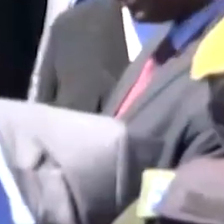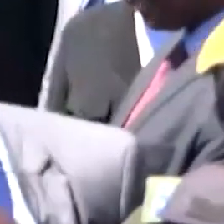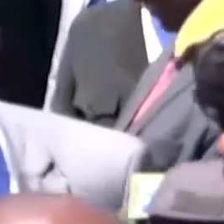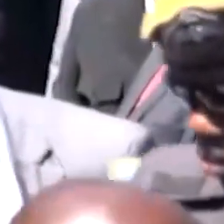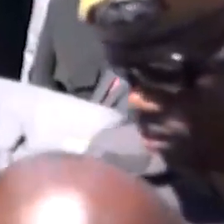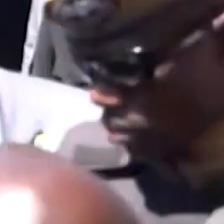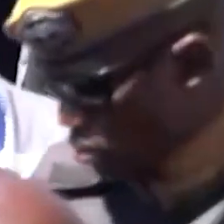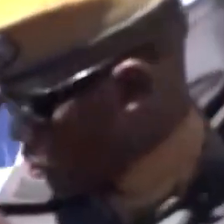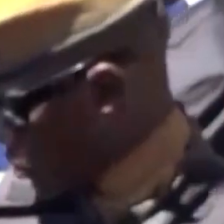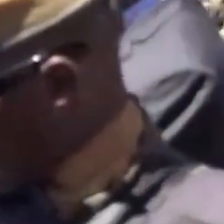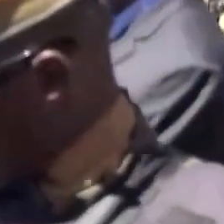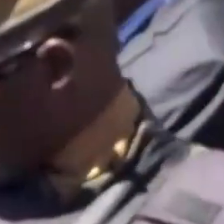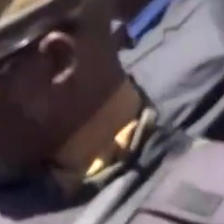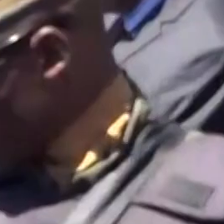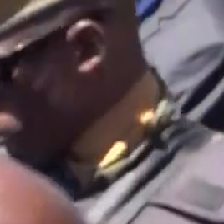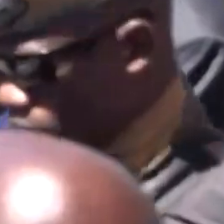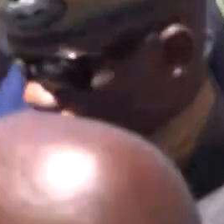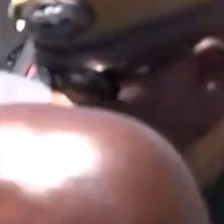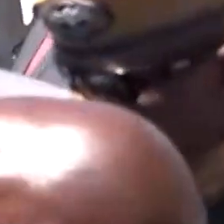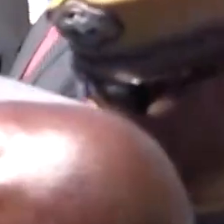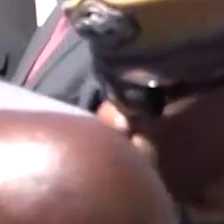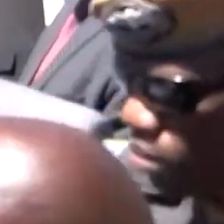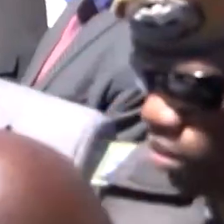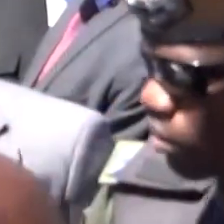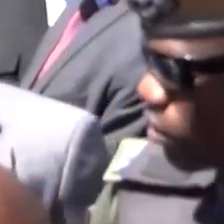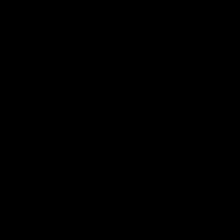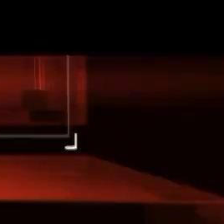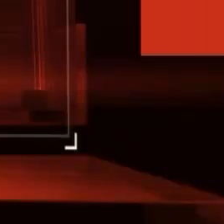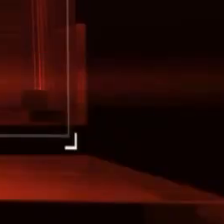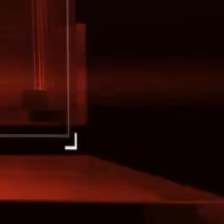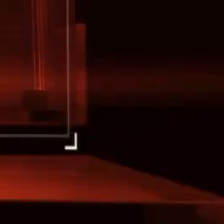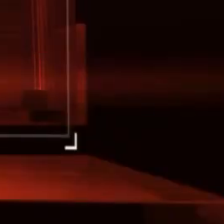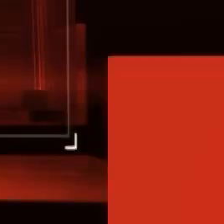Zambia receiving goodwill from global partners.